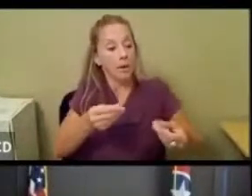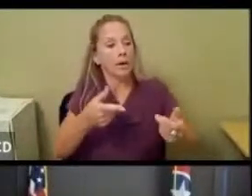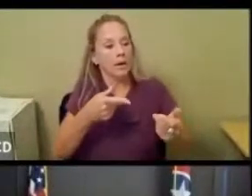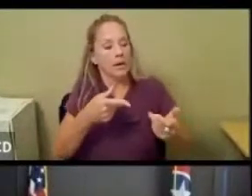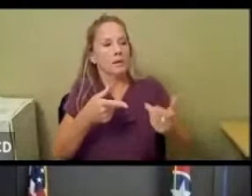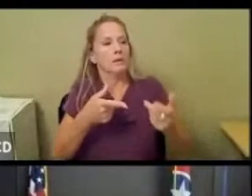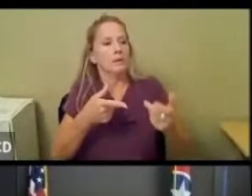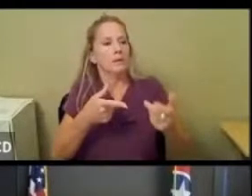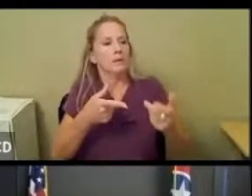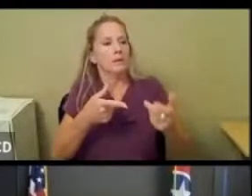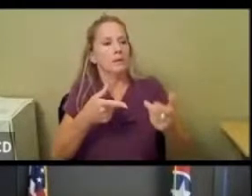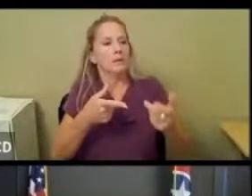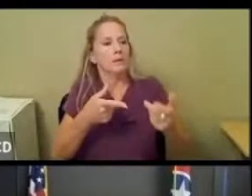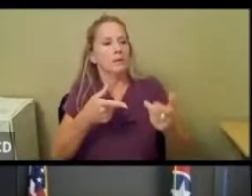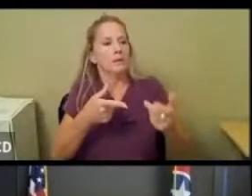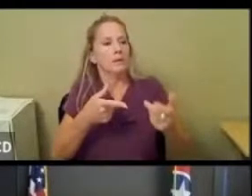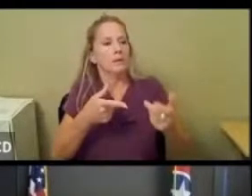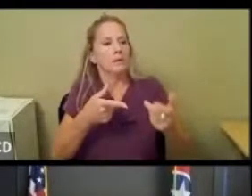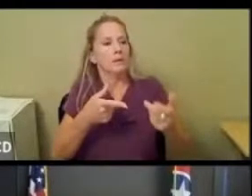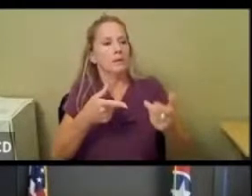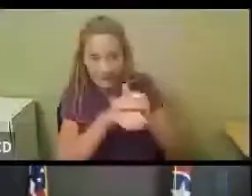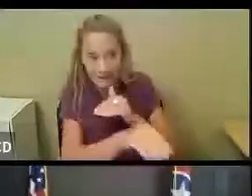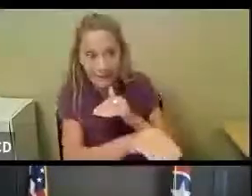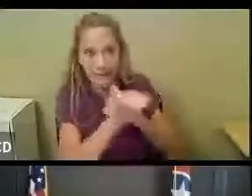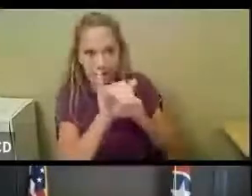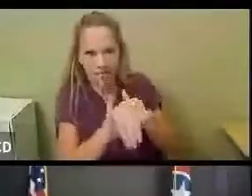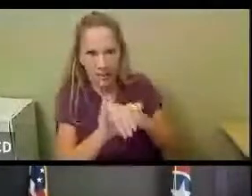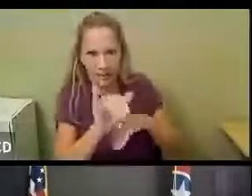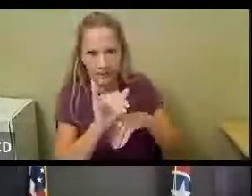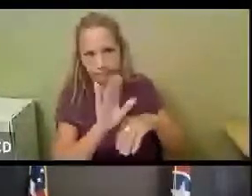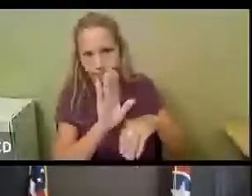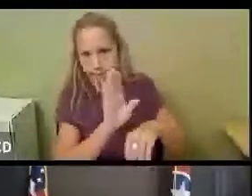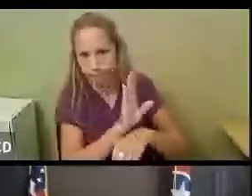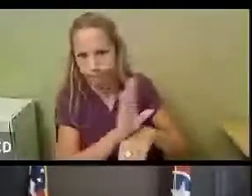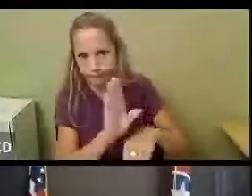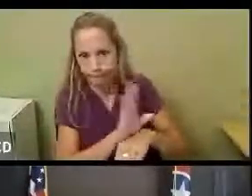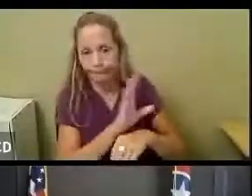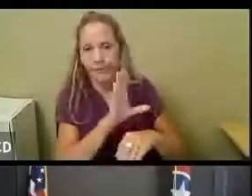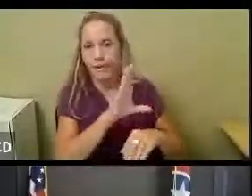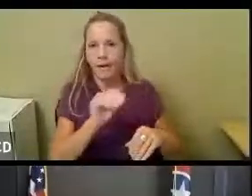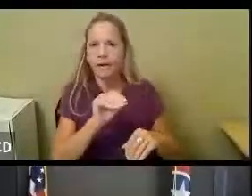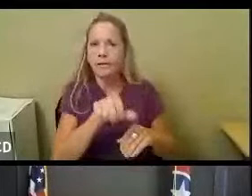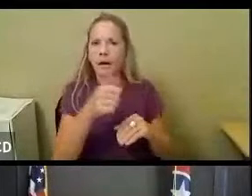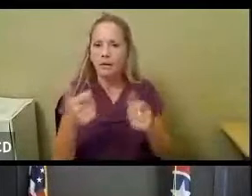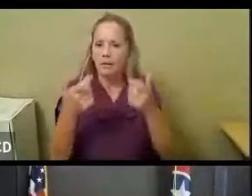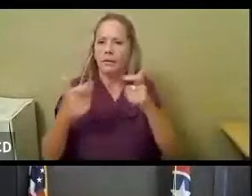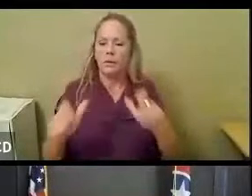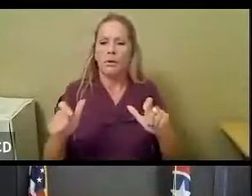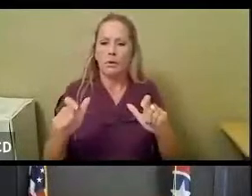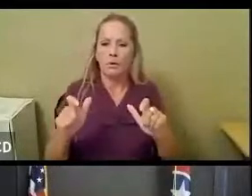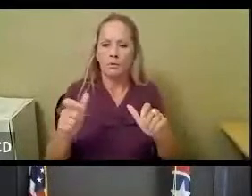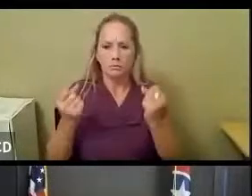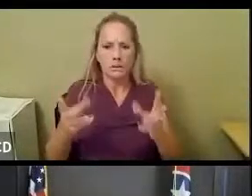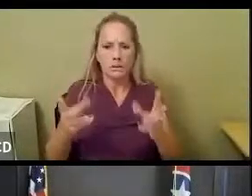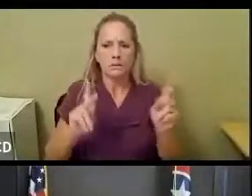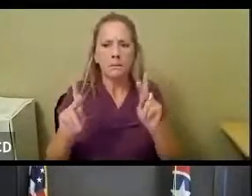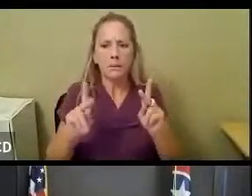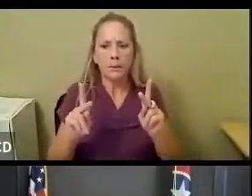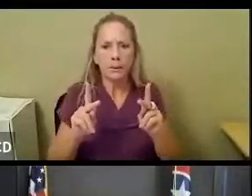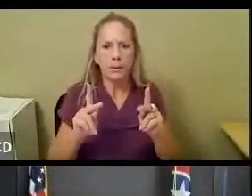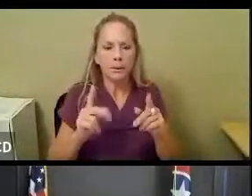there trying to get into the establishment. And then there were also large numbers of people, at least one of those on a